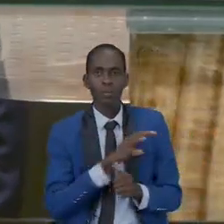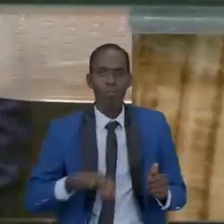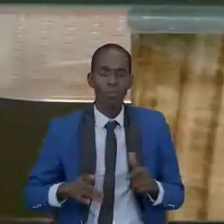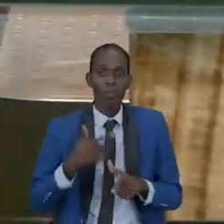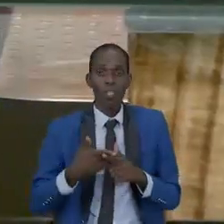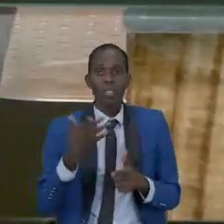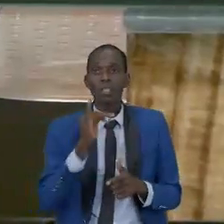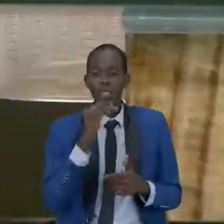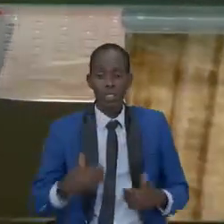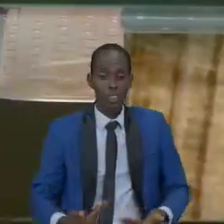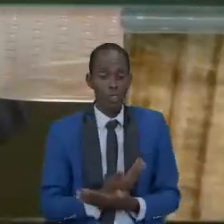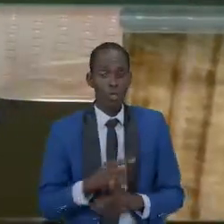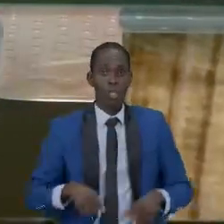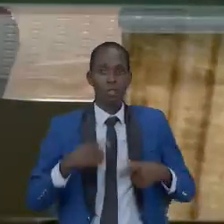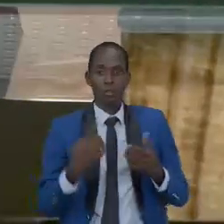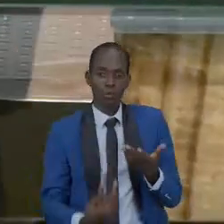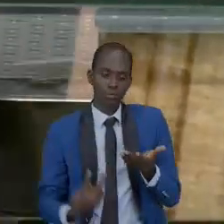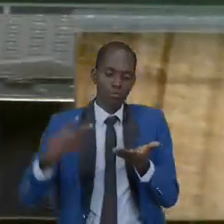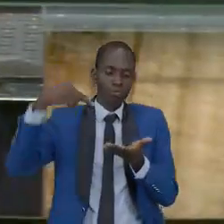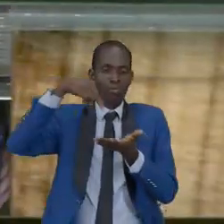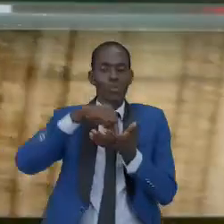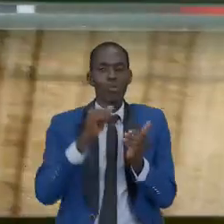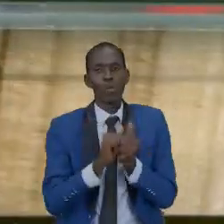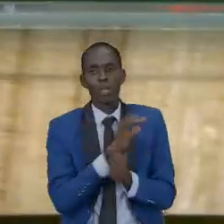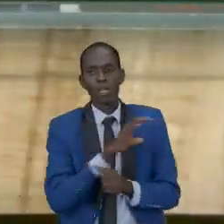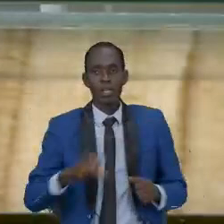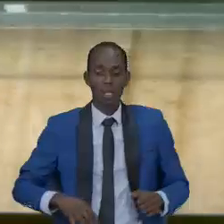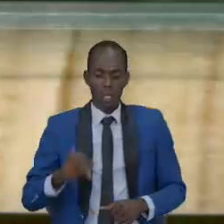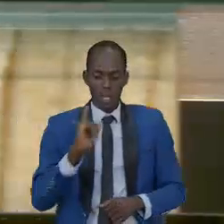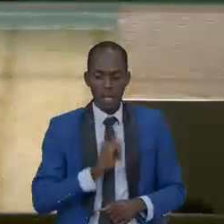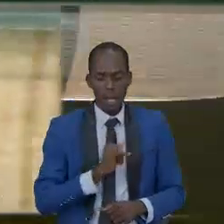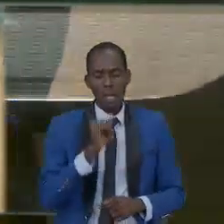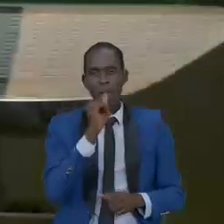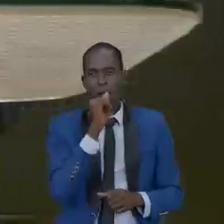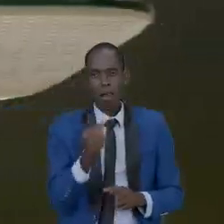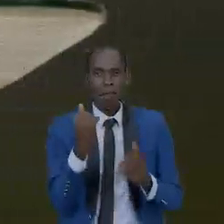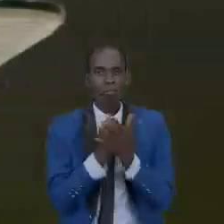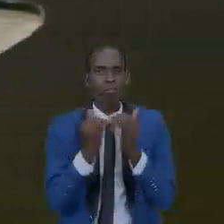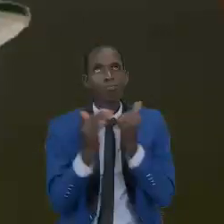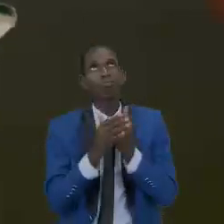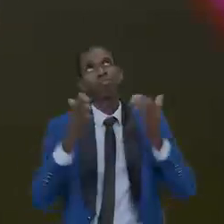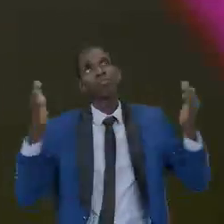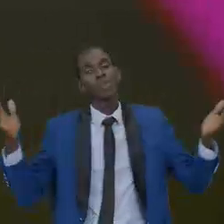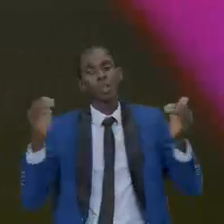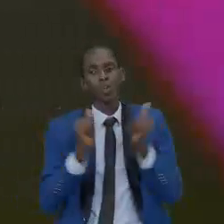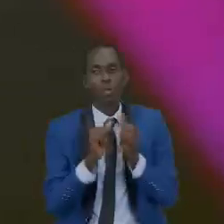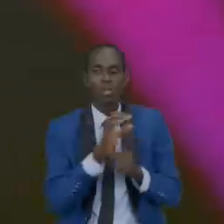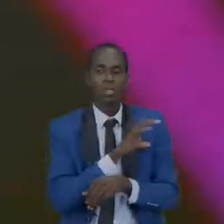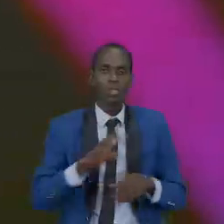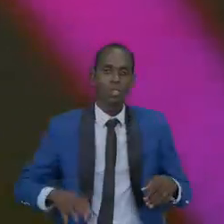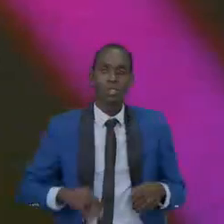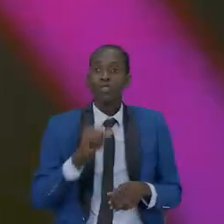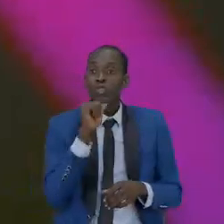new life, you rose with Christ. I am crucified with Christ. Not